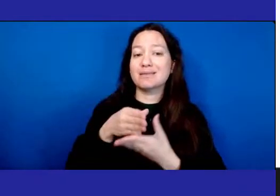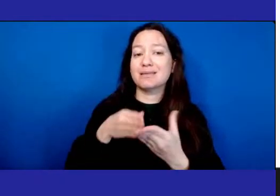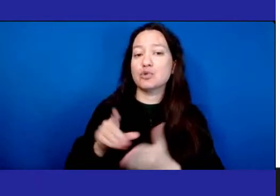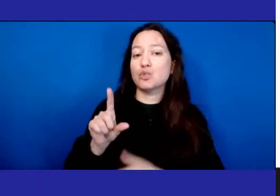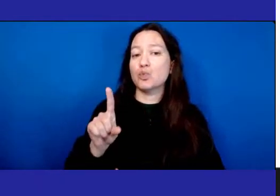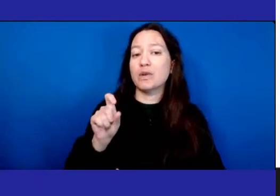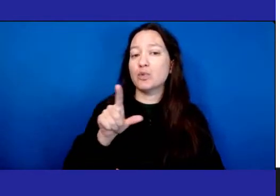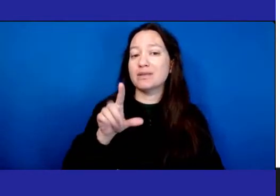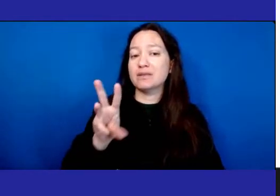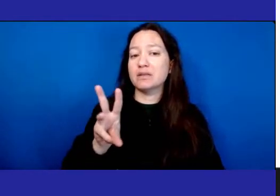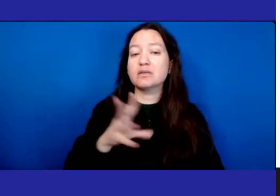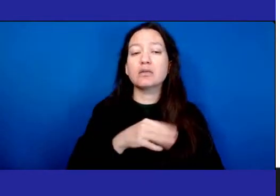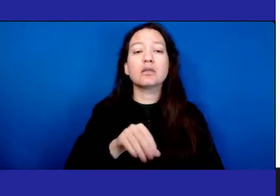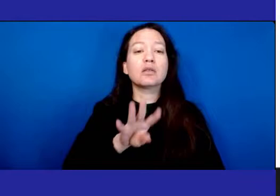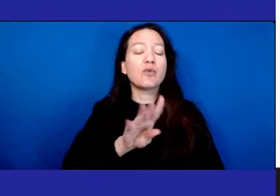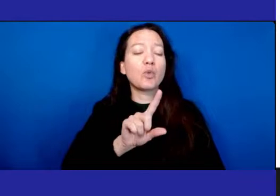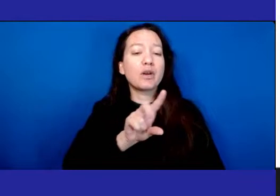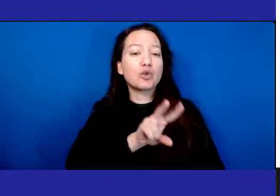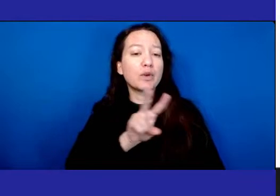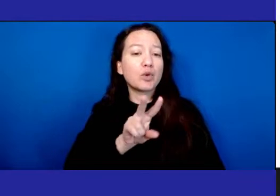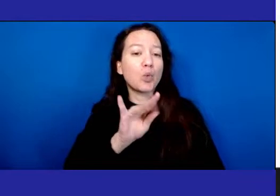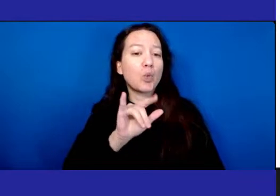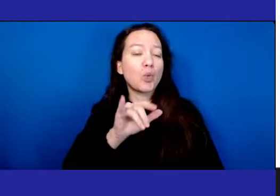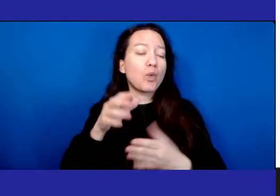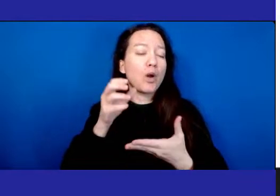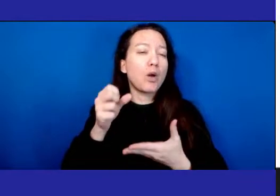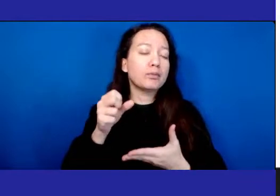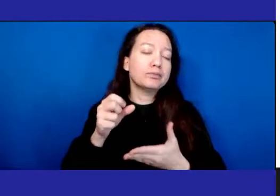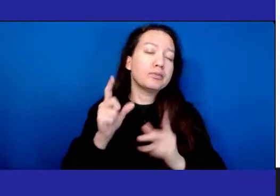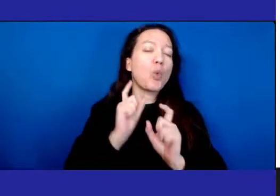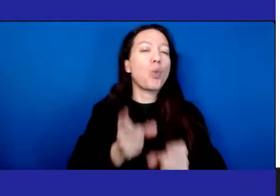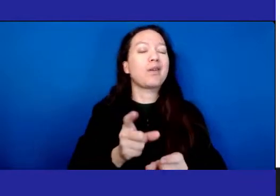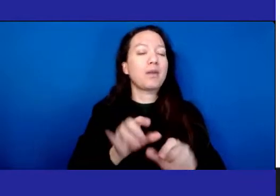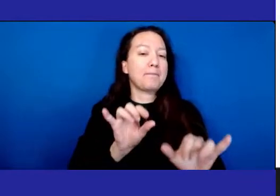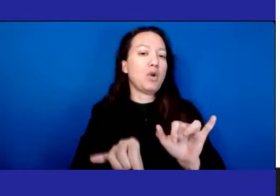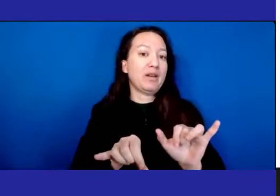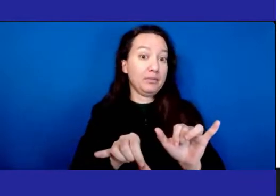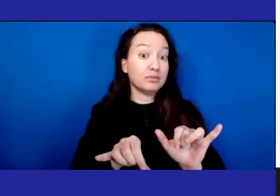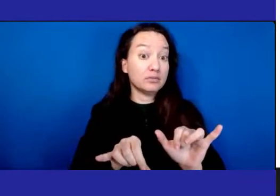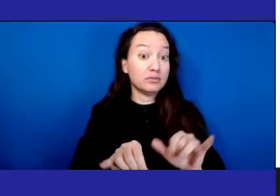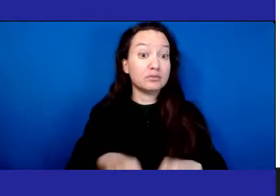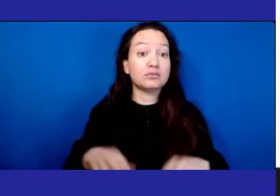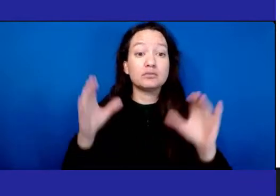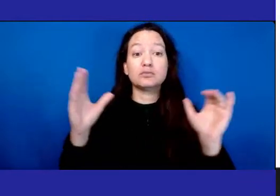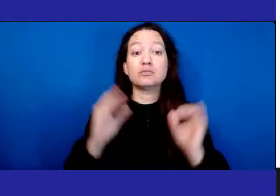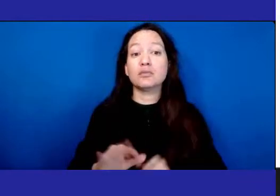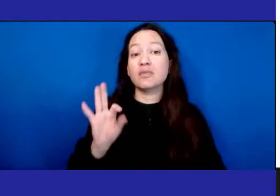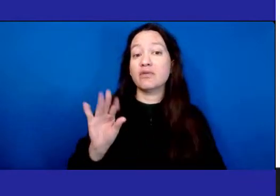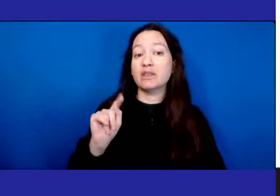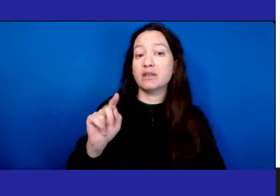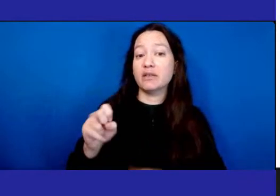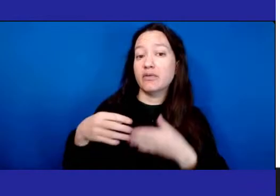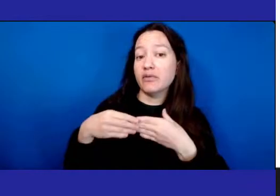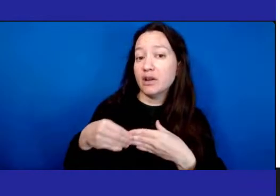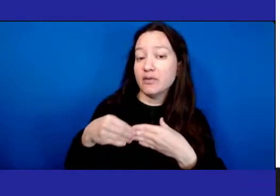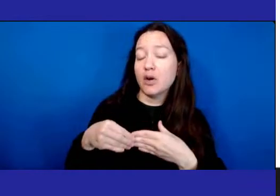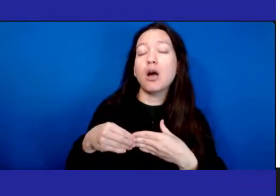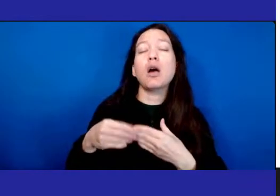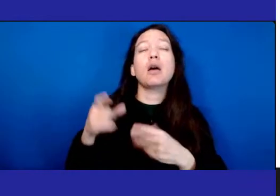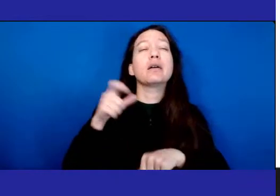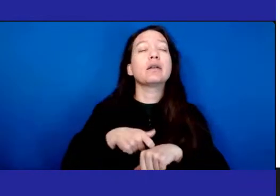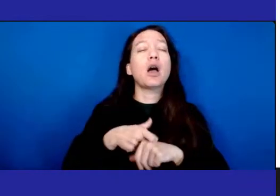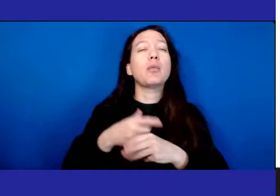and 4122 awards are permanent, which is important. Second, FTEs are flexible and phased in over